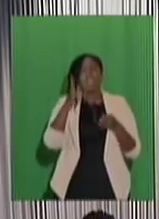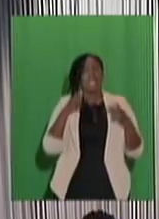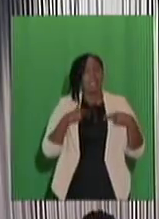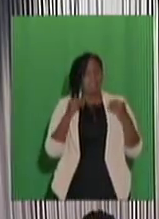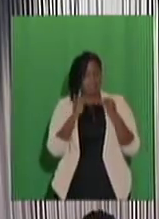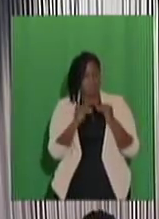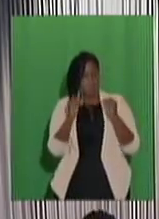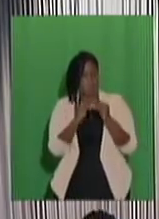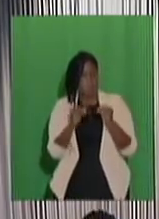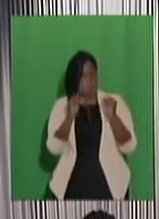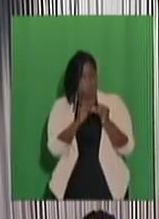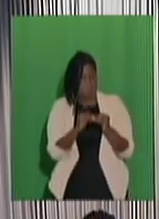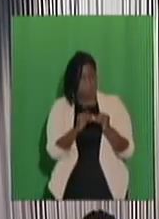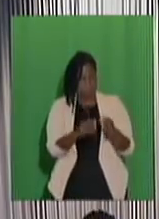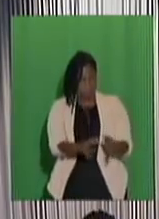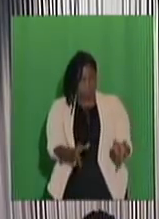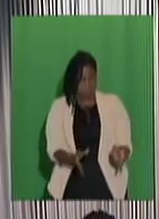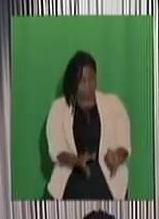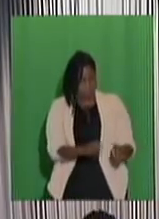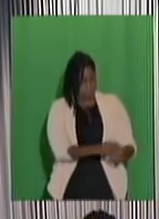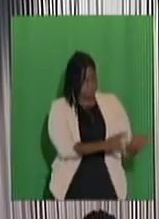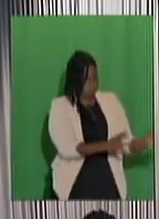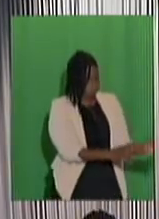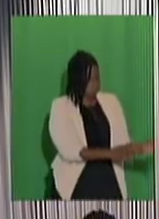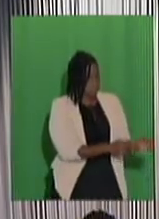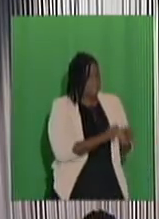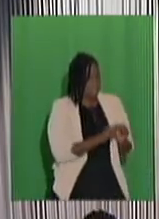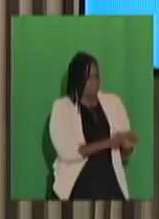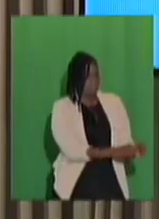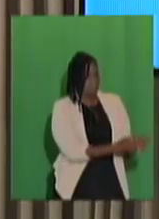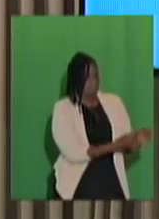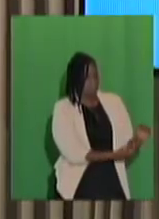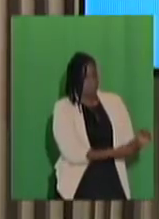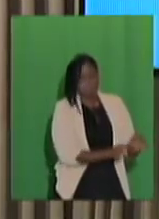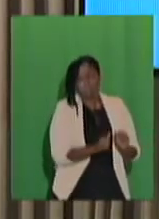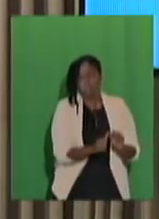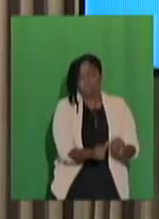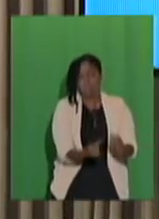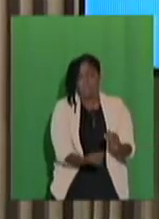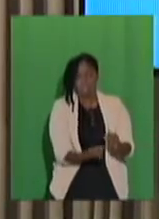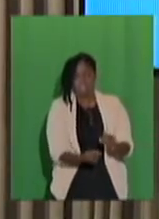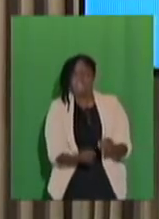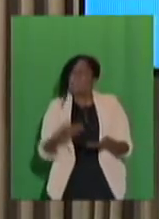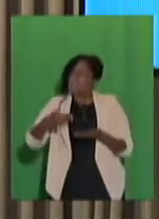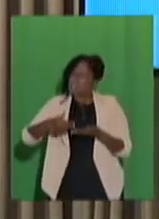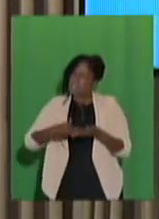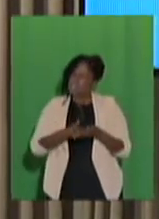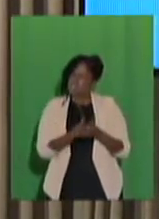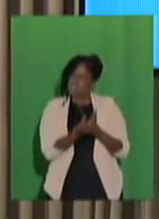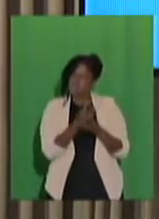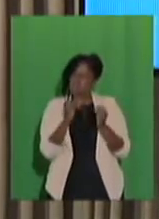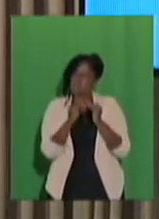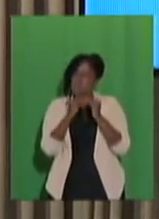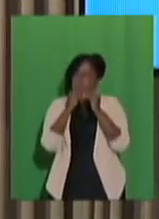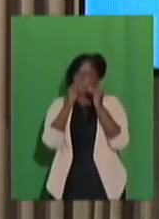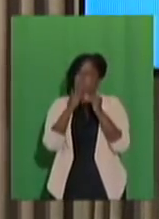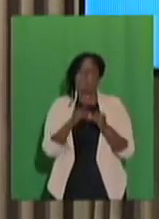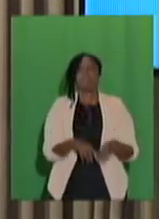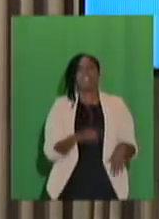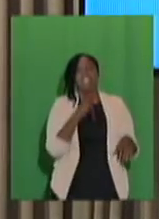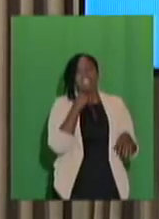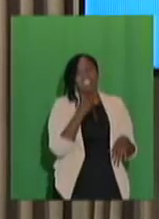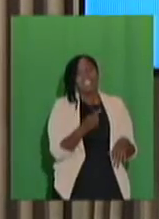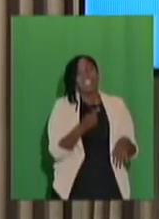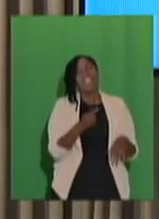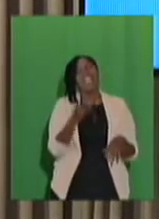as sort of, like you said, holding bays? Yeah. So is that going to be the new norm? Sure. So I know we like to ask the minister